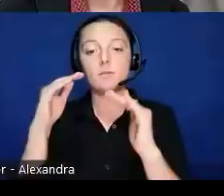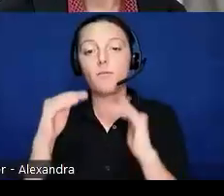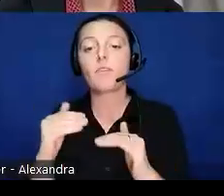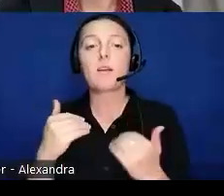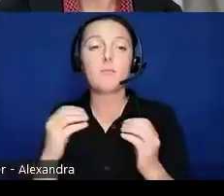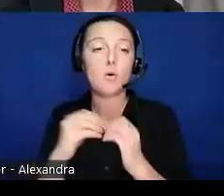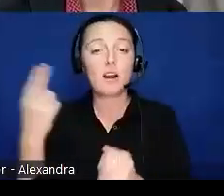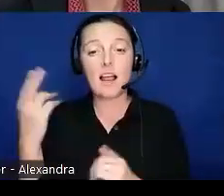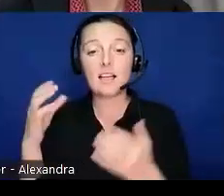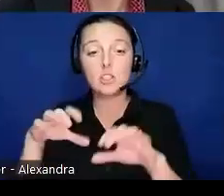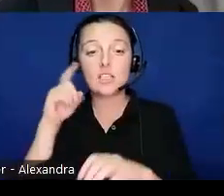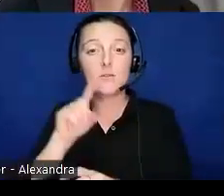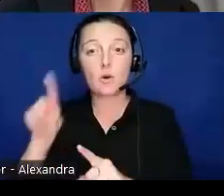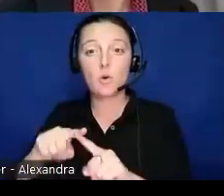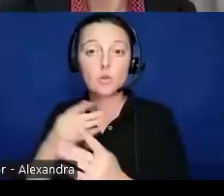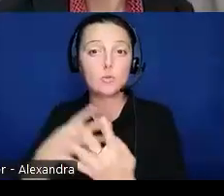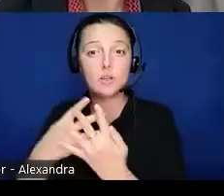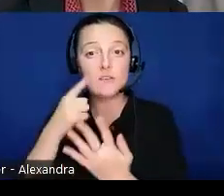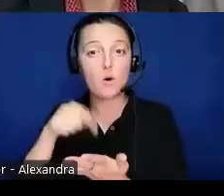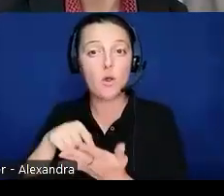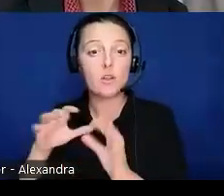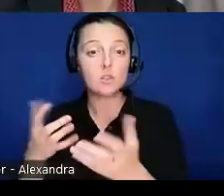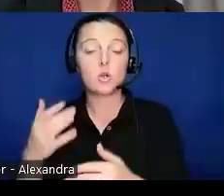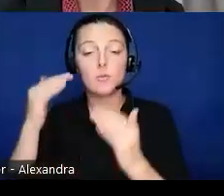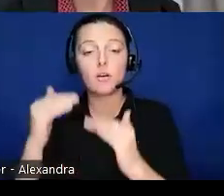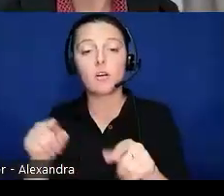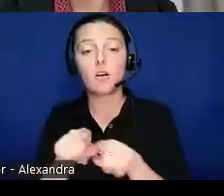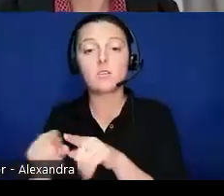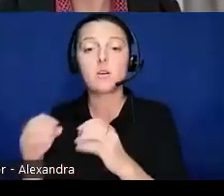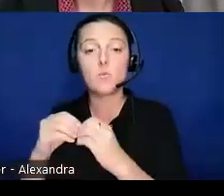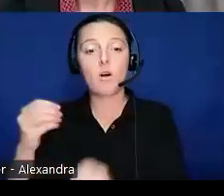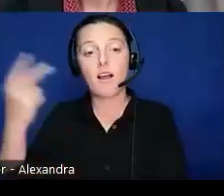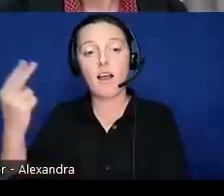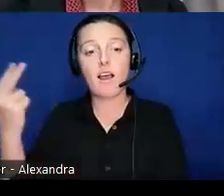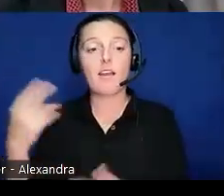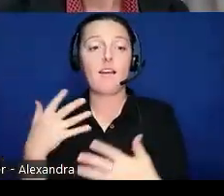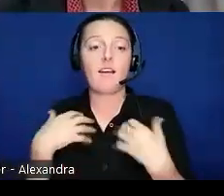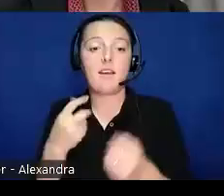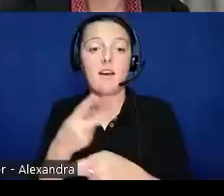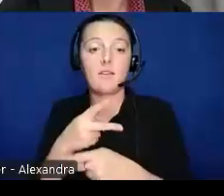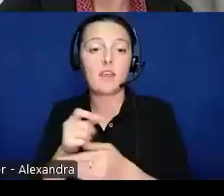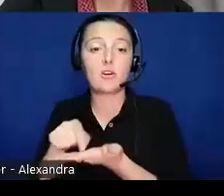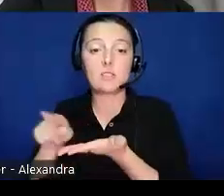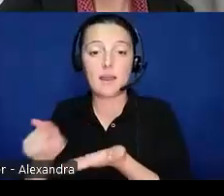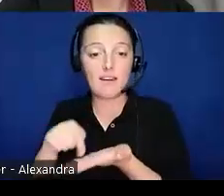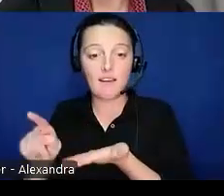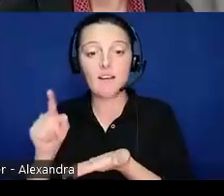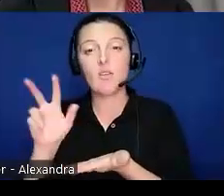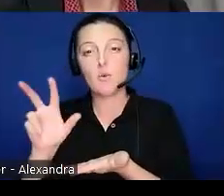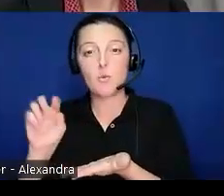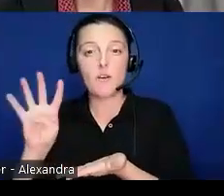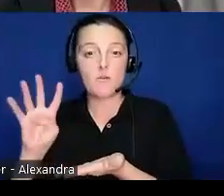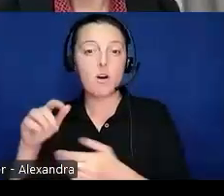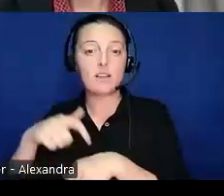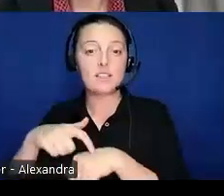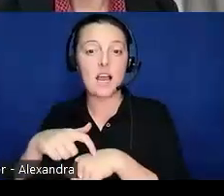groups, and finally, a higher healthcare spending, about 3.4 times as much spending on healthcare of the unsheltered